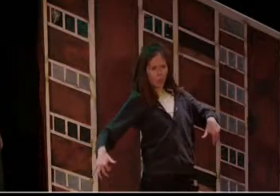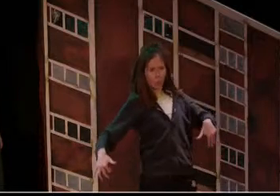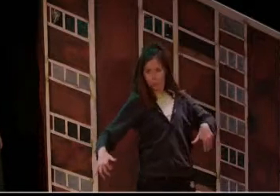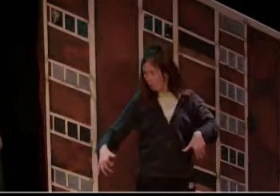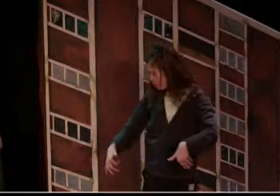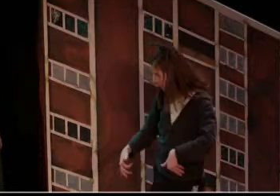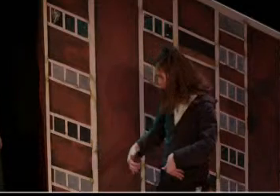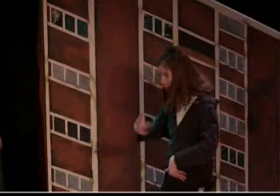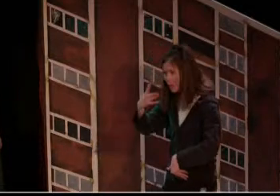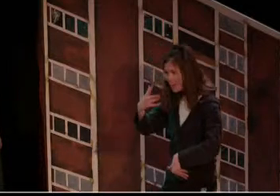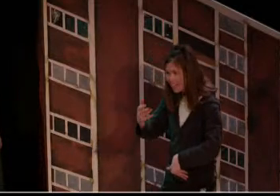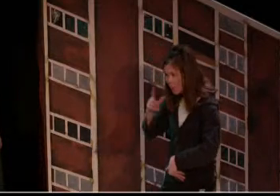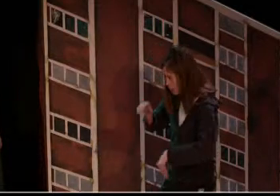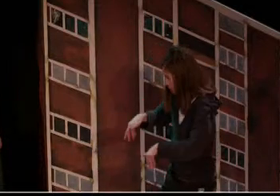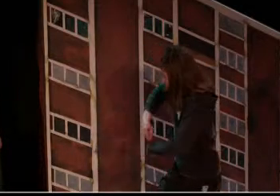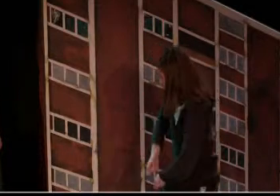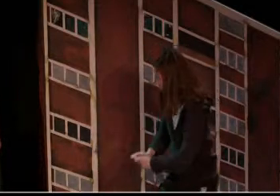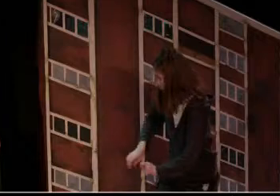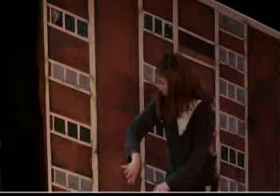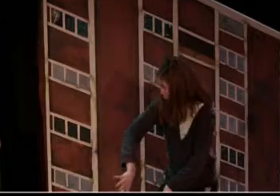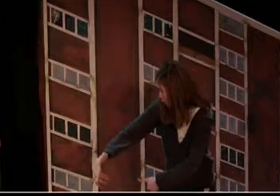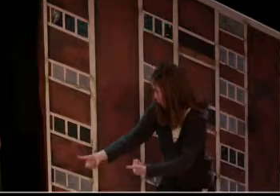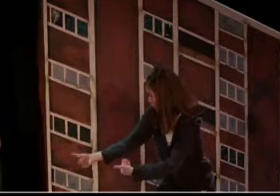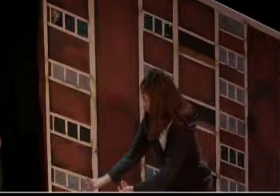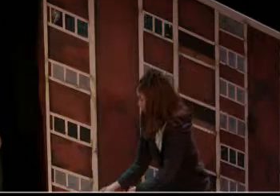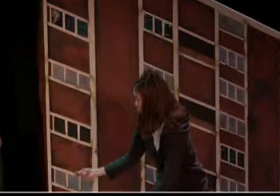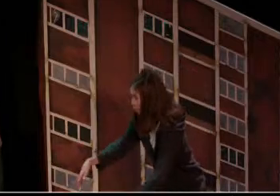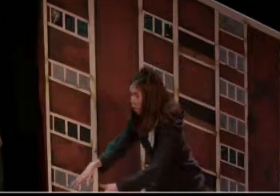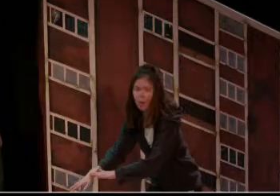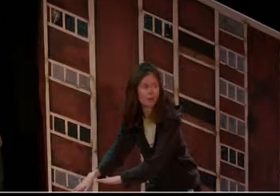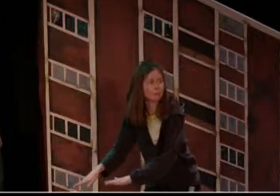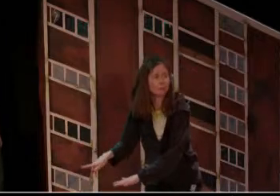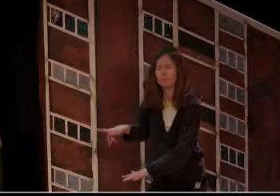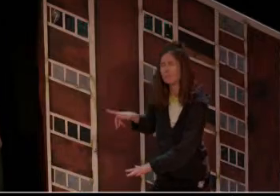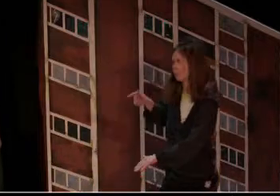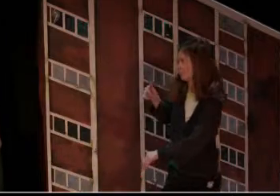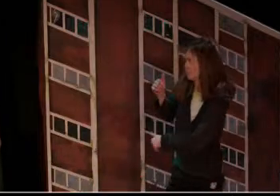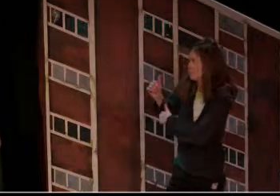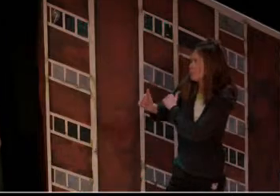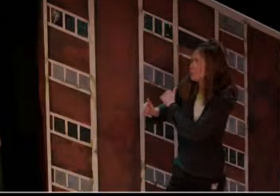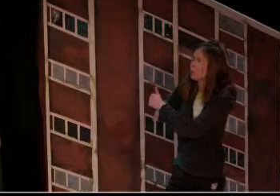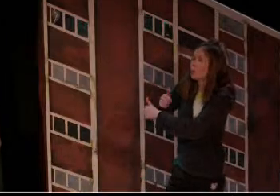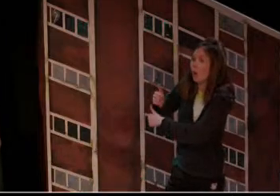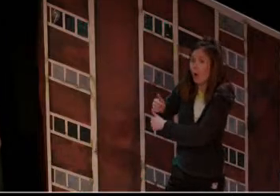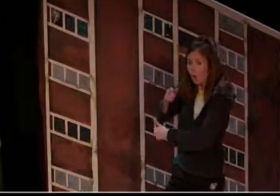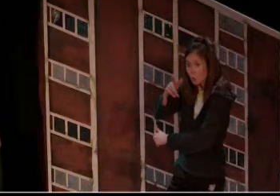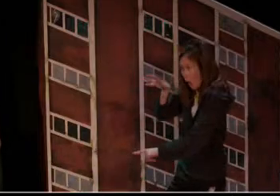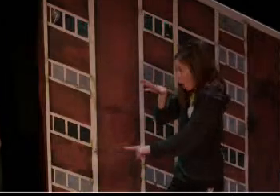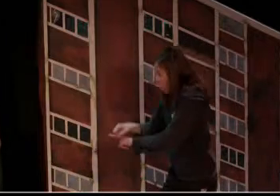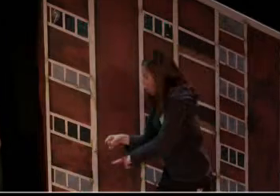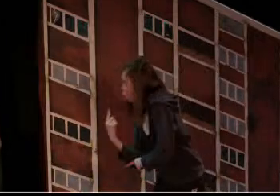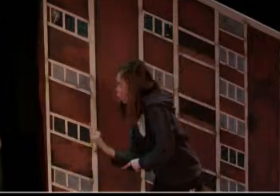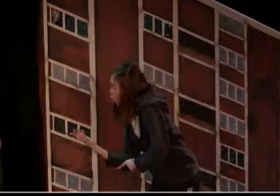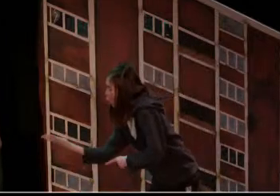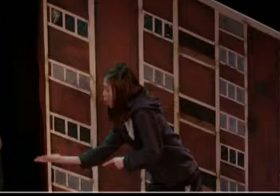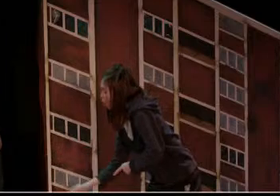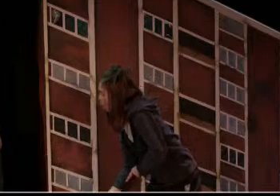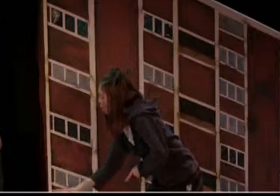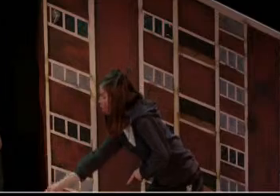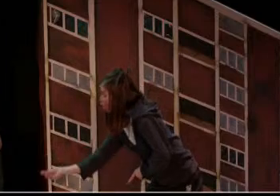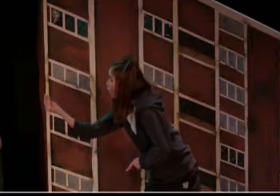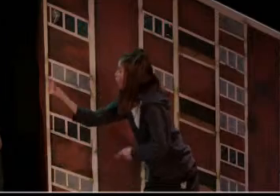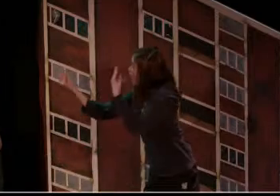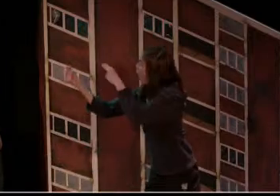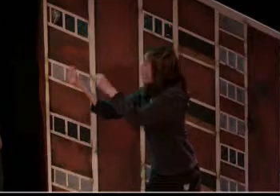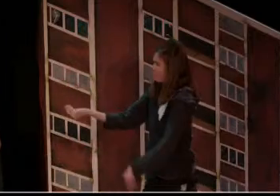any, I'll bury it. It's a good deed. And if you can discern a clue to who he was by what's left of